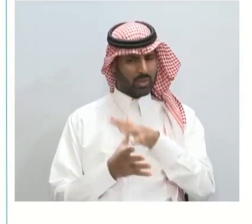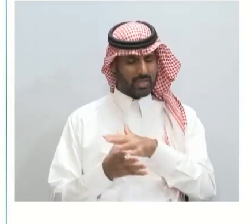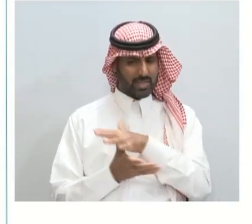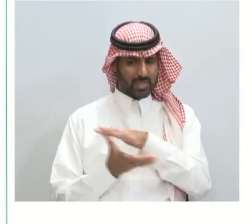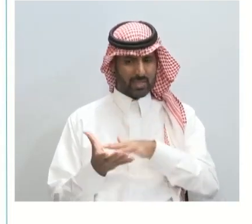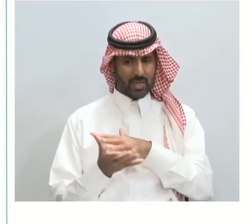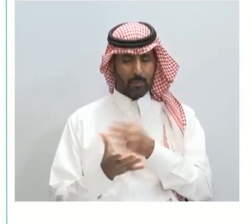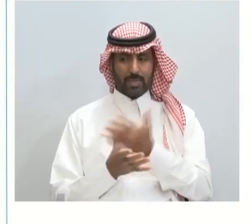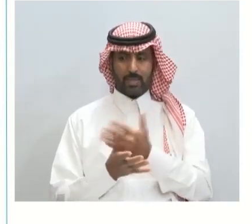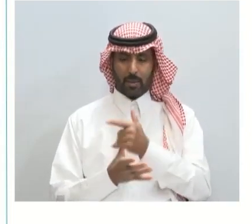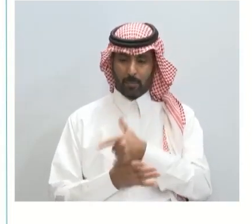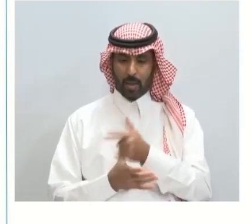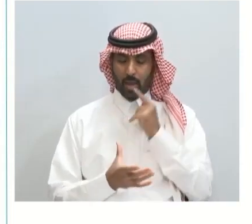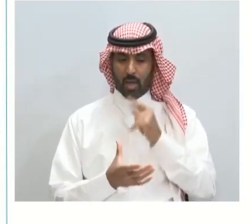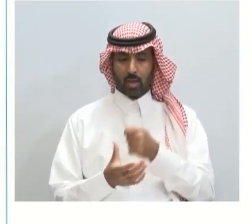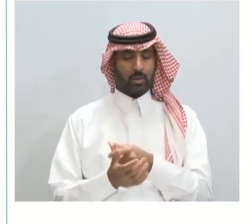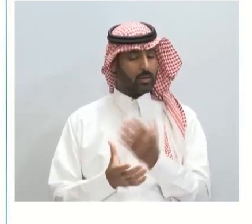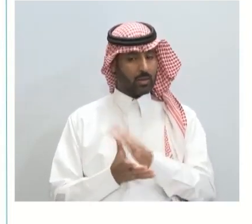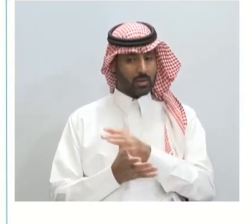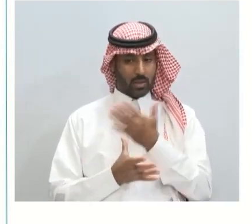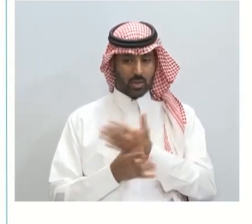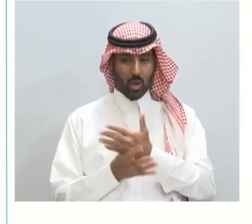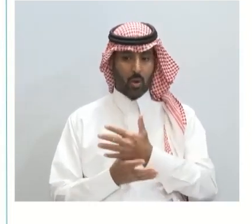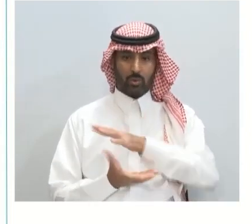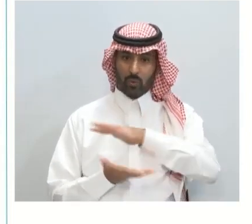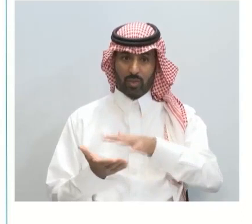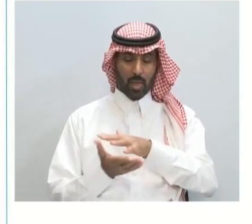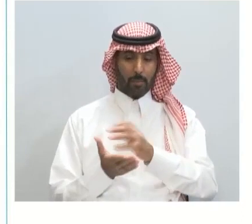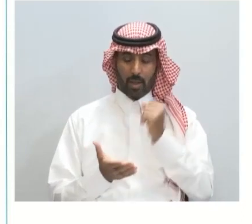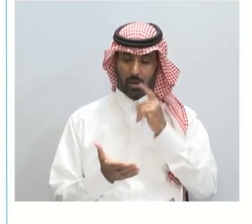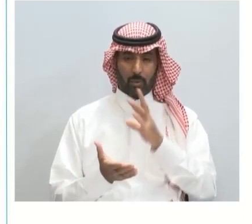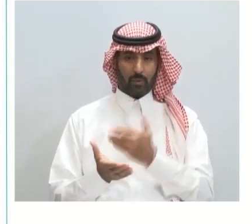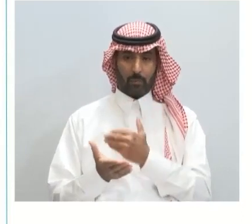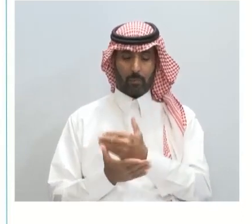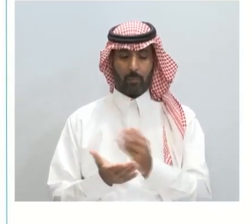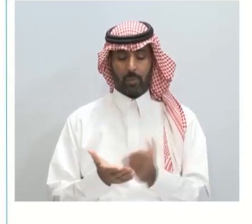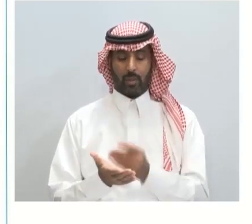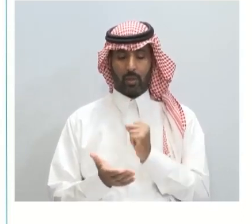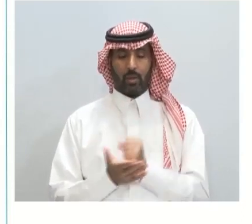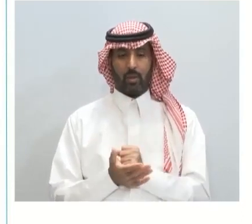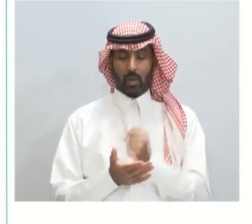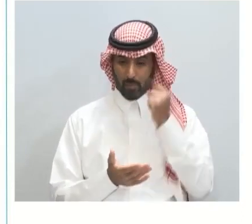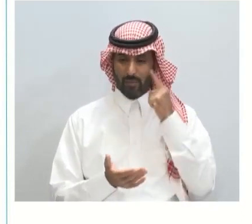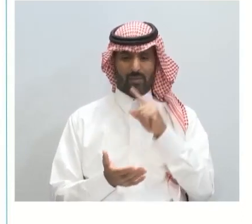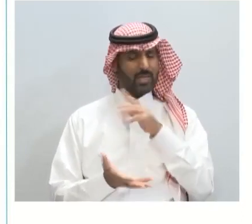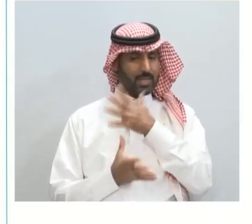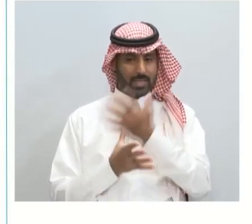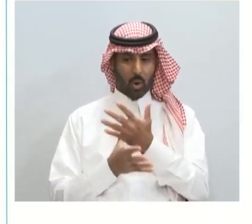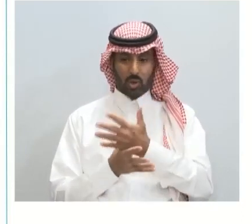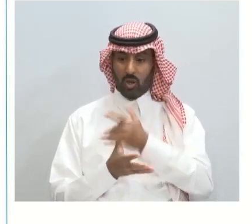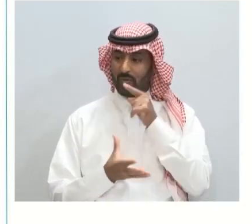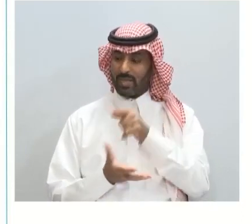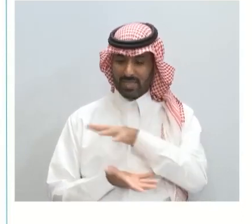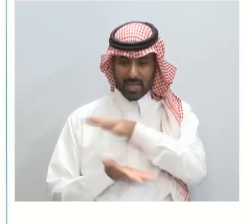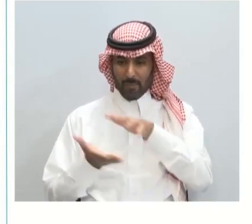G, identification of the cause of the problem. So diagnosis is to identify the cause of this